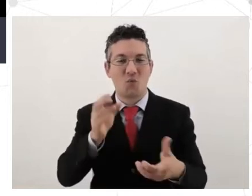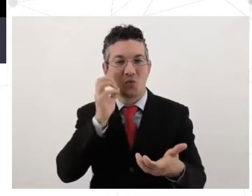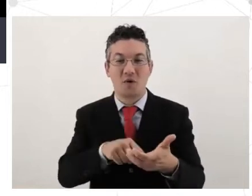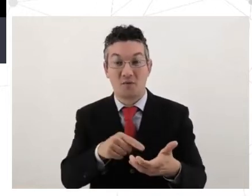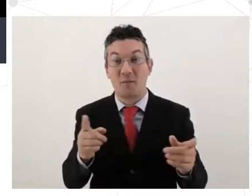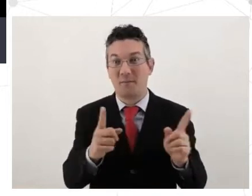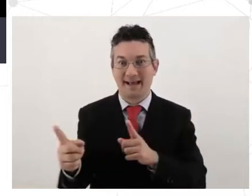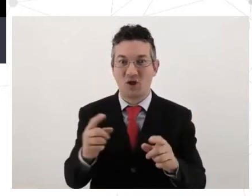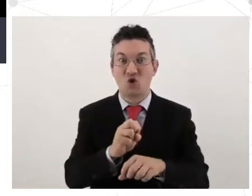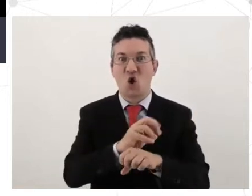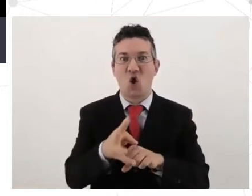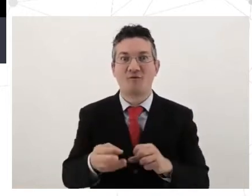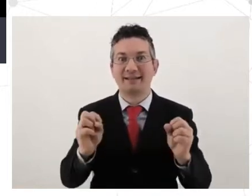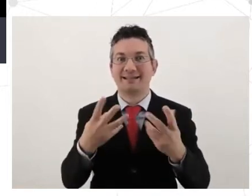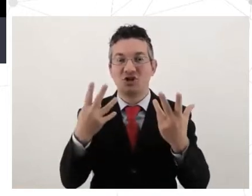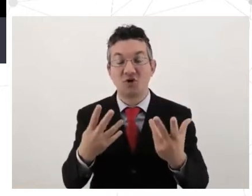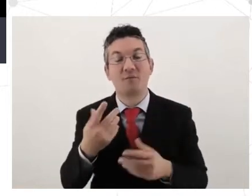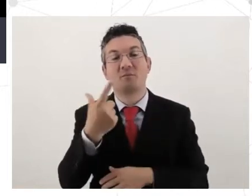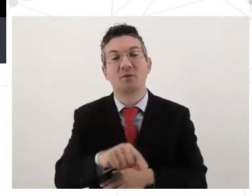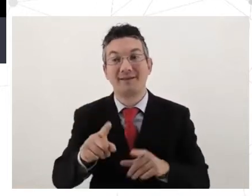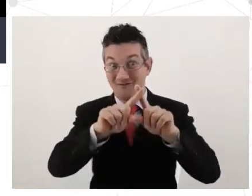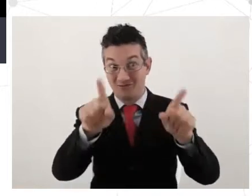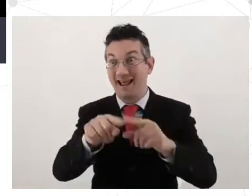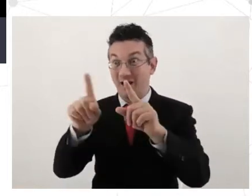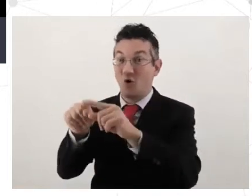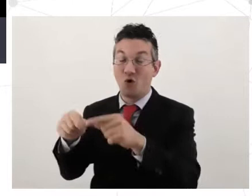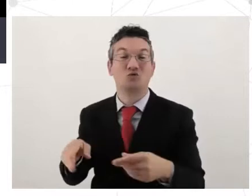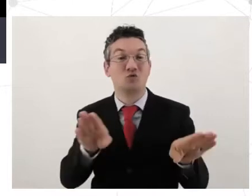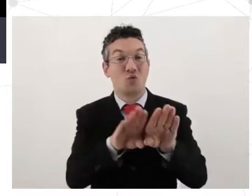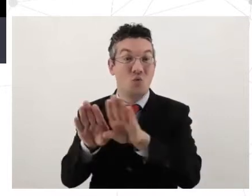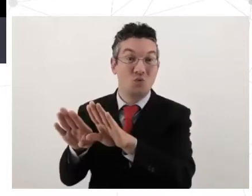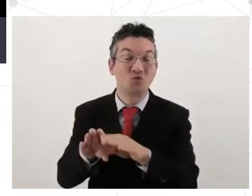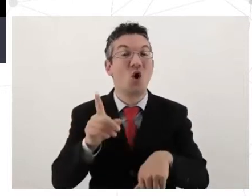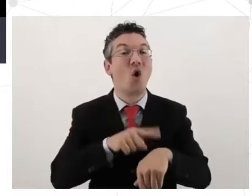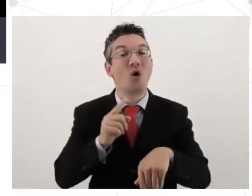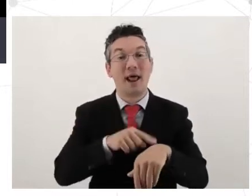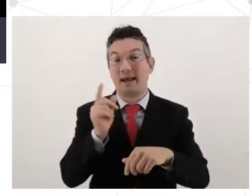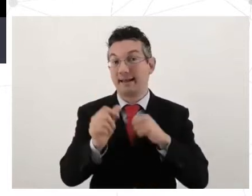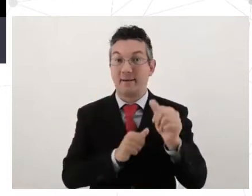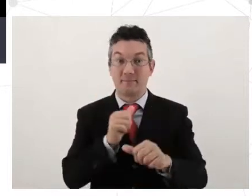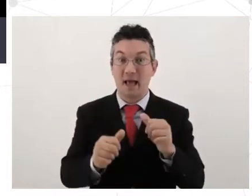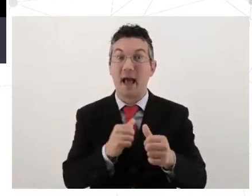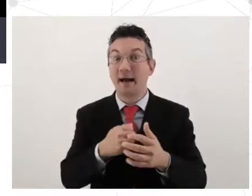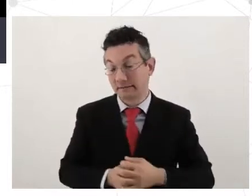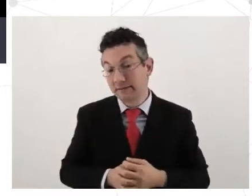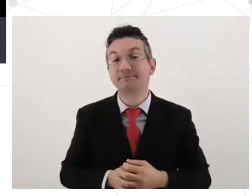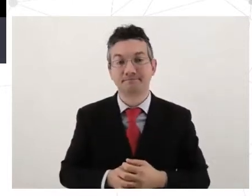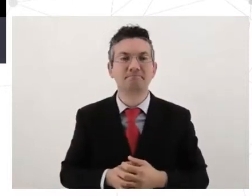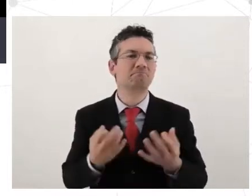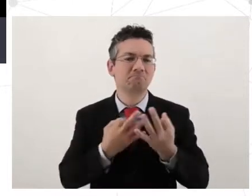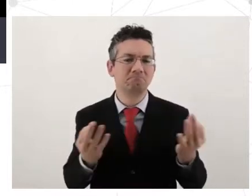intersection. And by hearing the location of the beacon to her right, she decides to turn right.